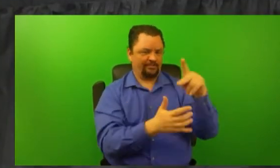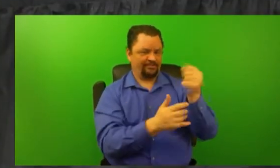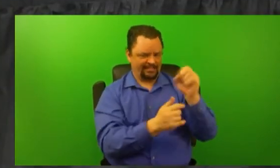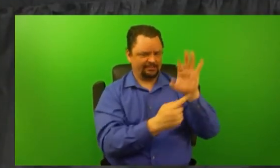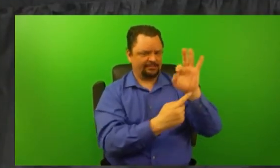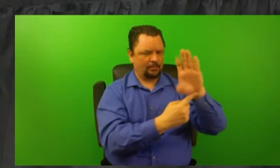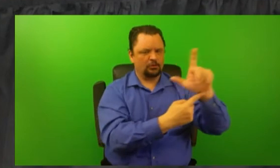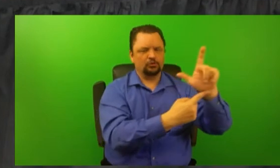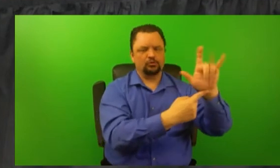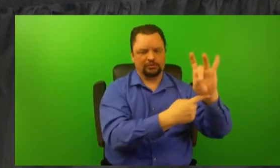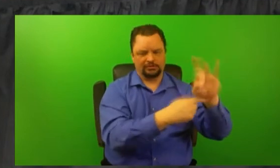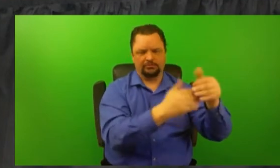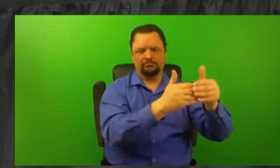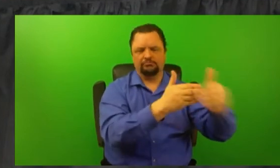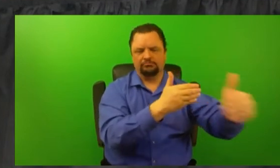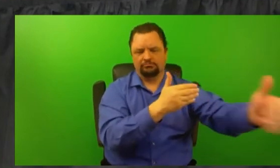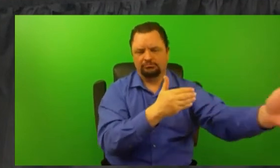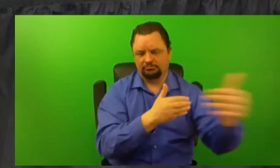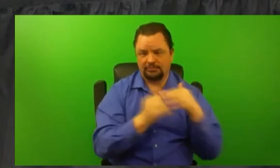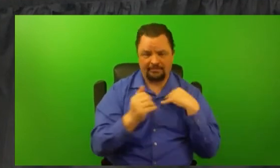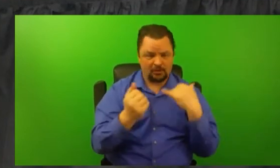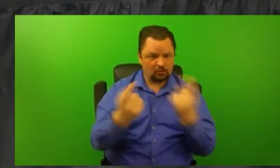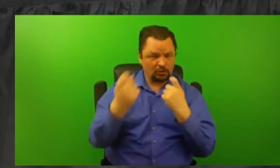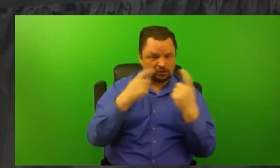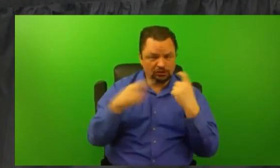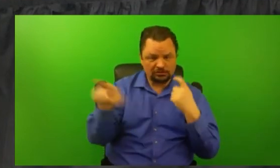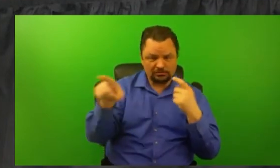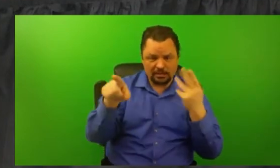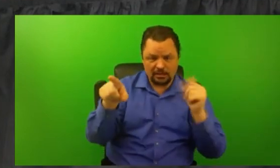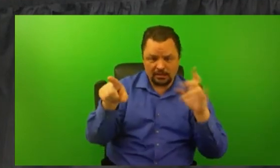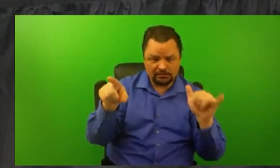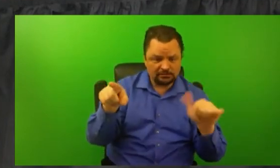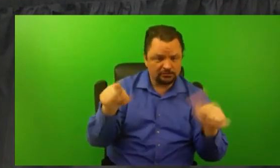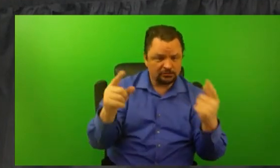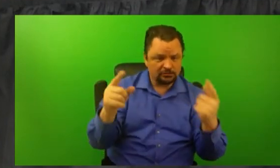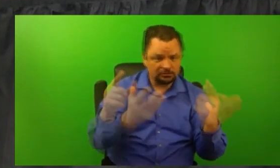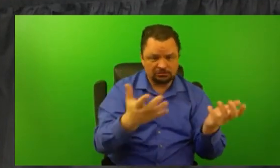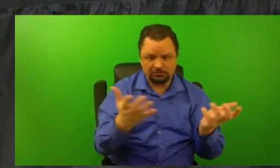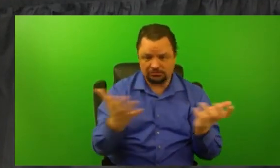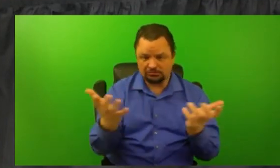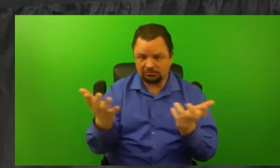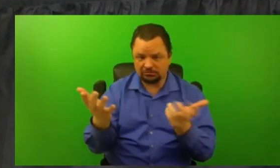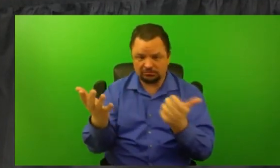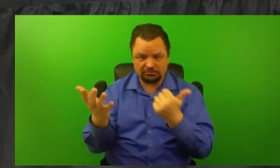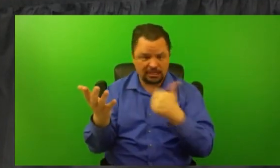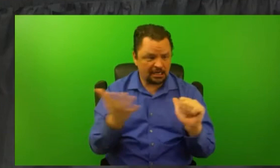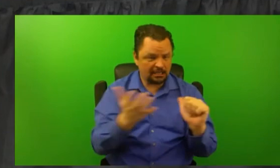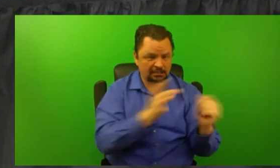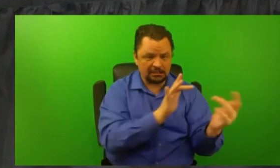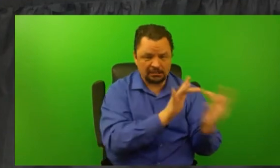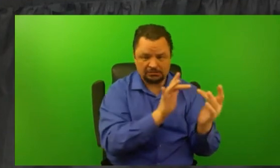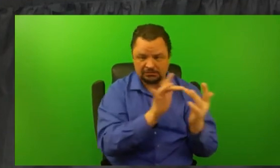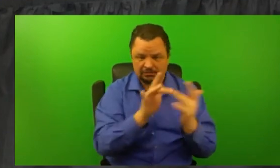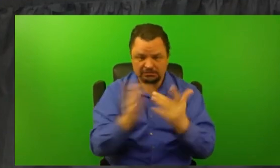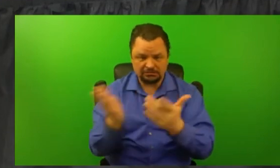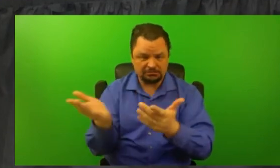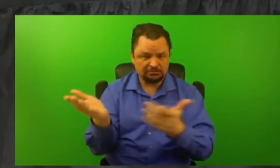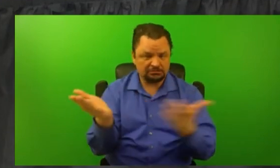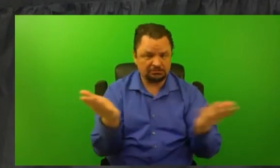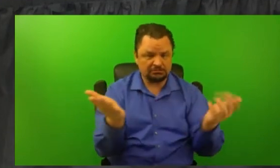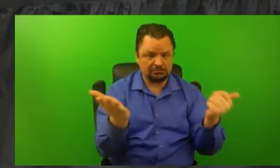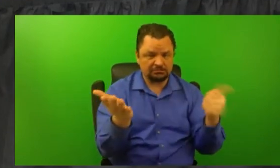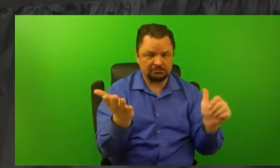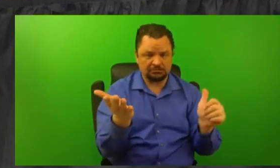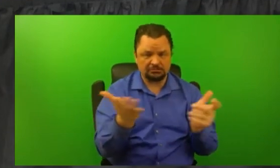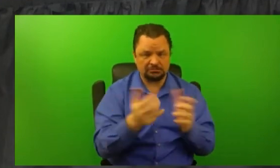Any? How about online? Don't see any hands raised. Okay. And before